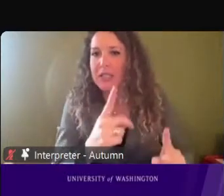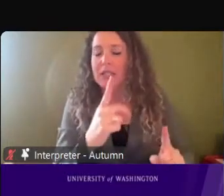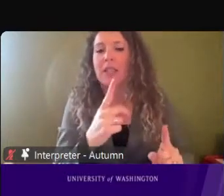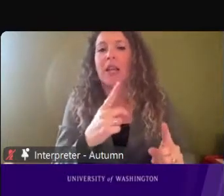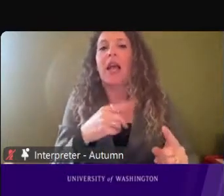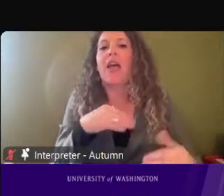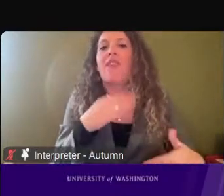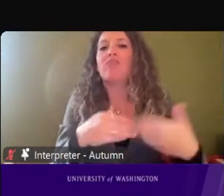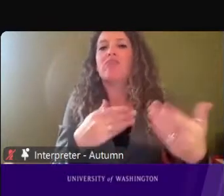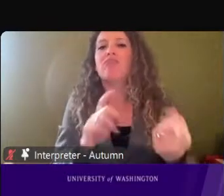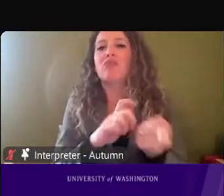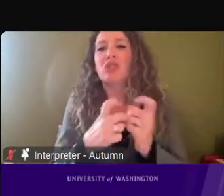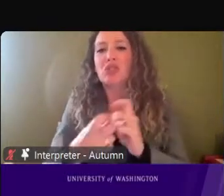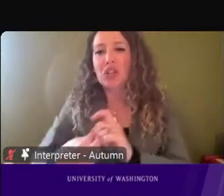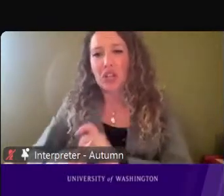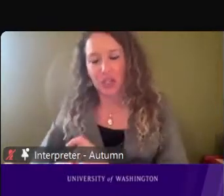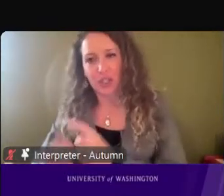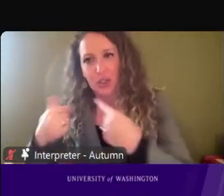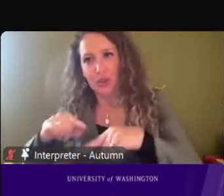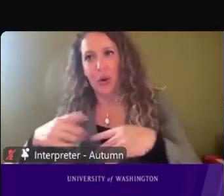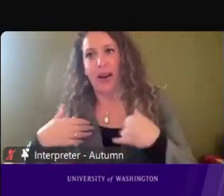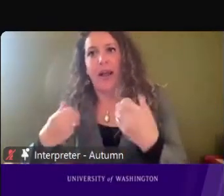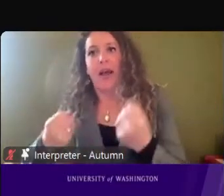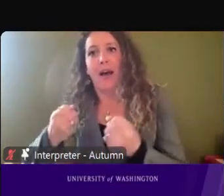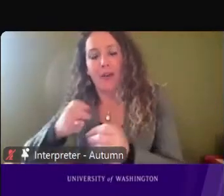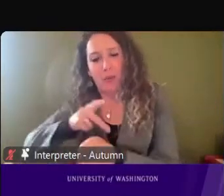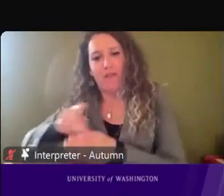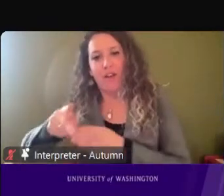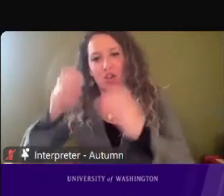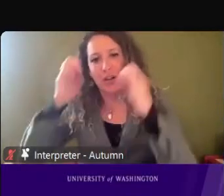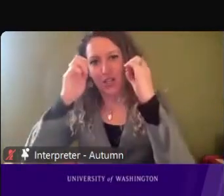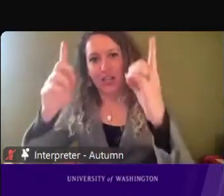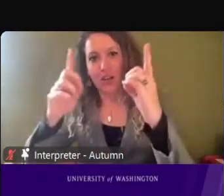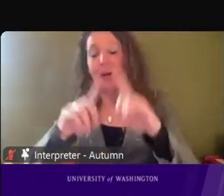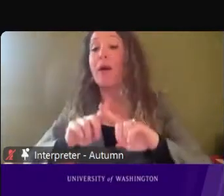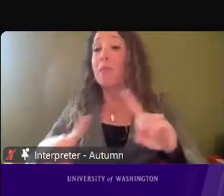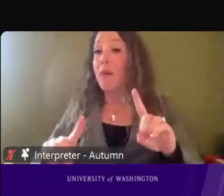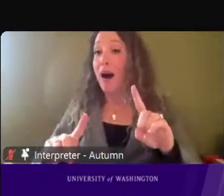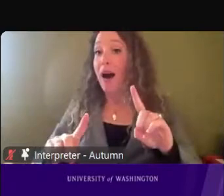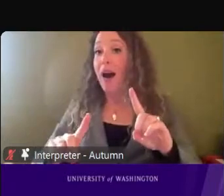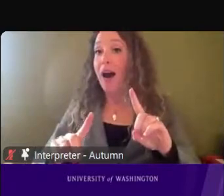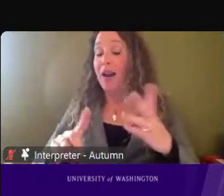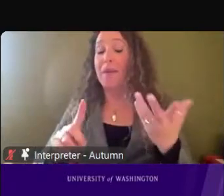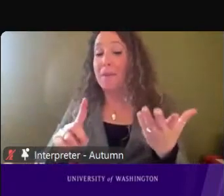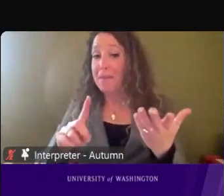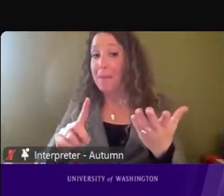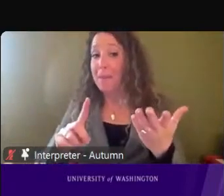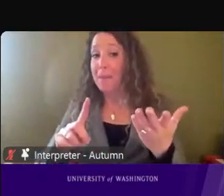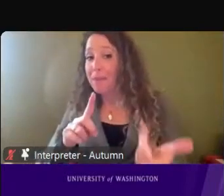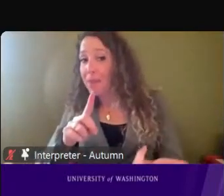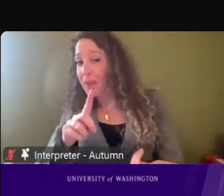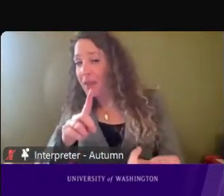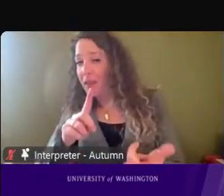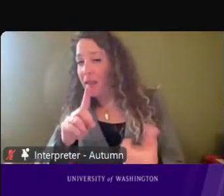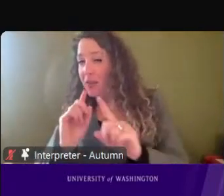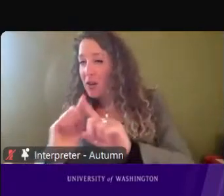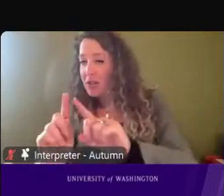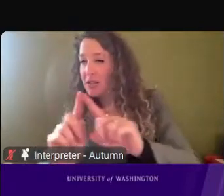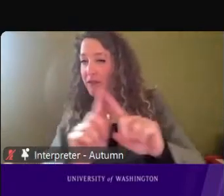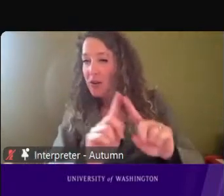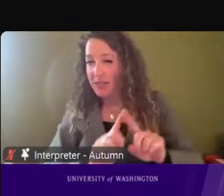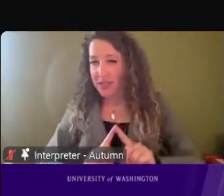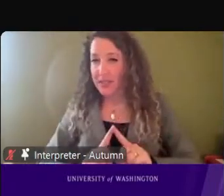education. However, literature does note and point out that discipline-specific differences